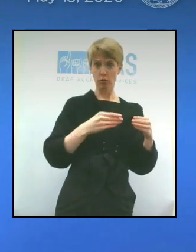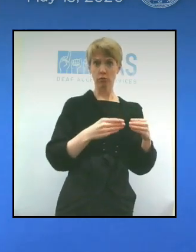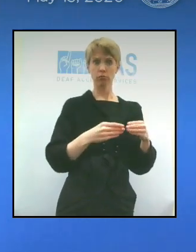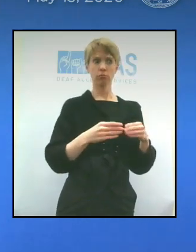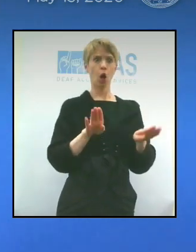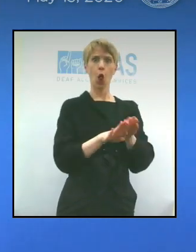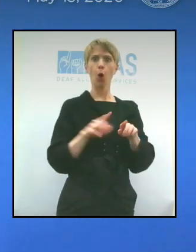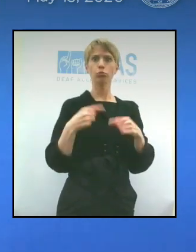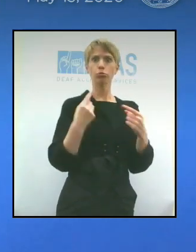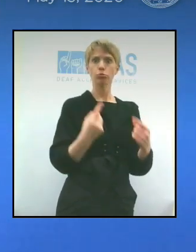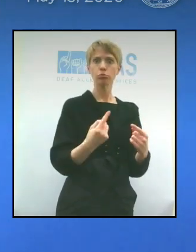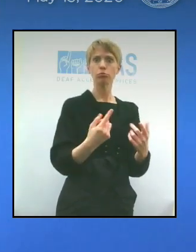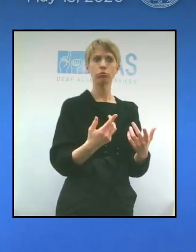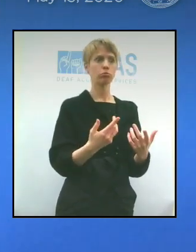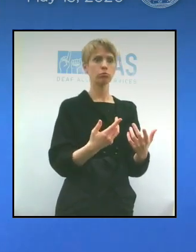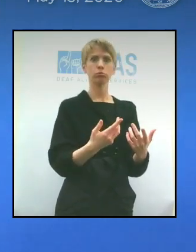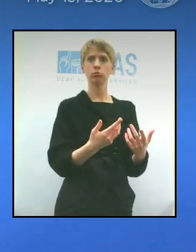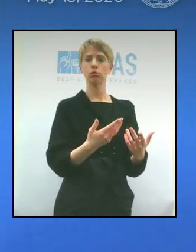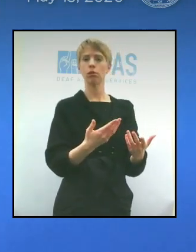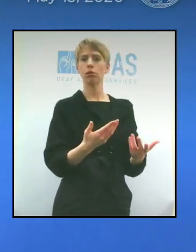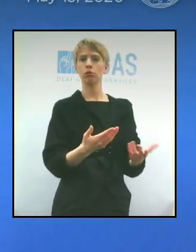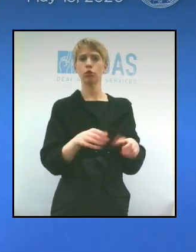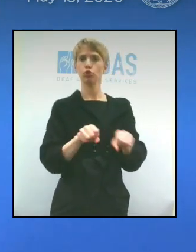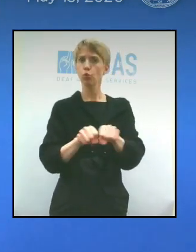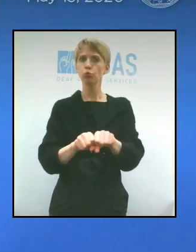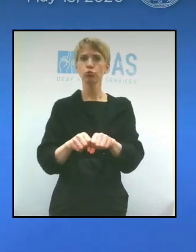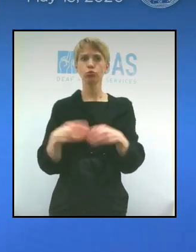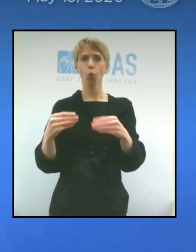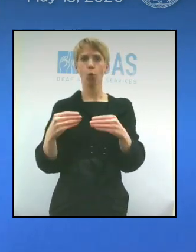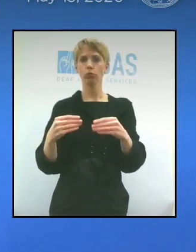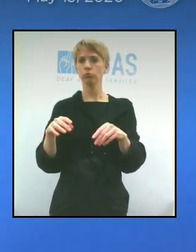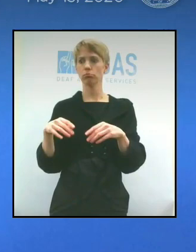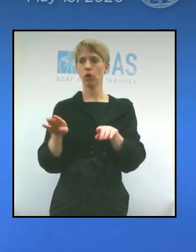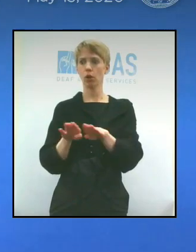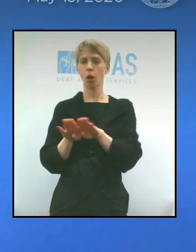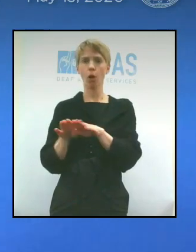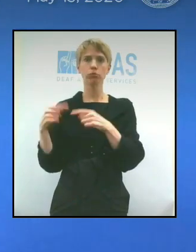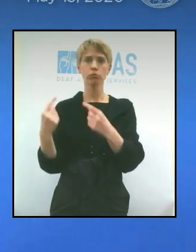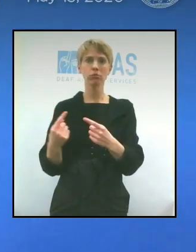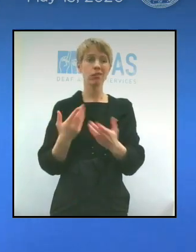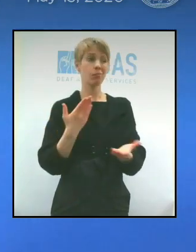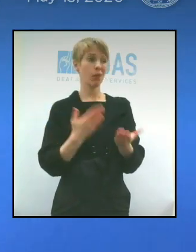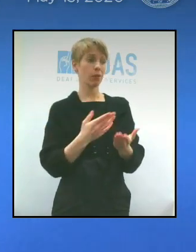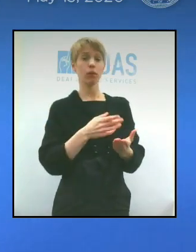if they so choose. Many may not reopen if they feel it's not worth it because they don't have the foot traffic.